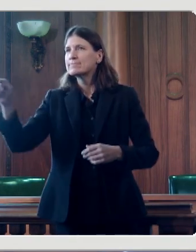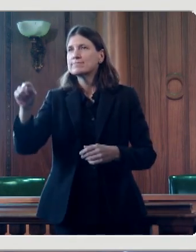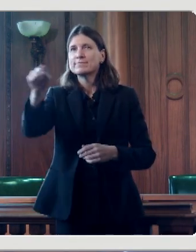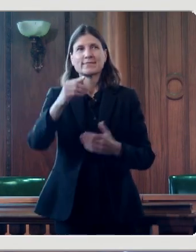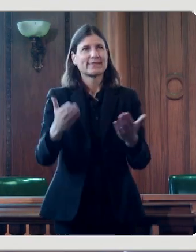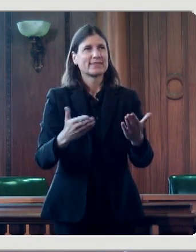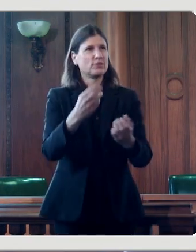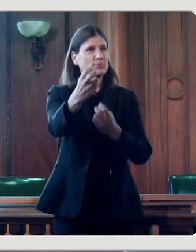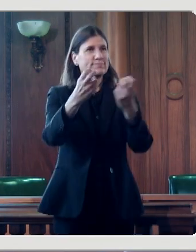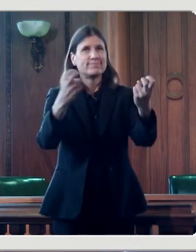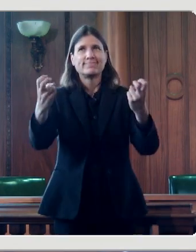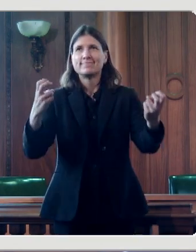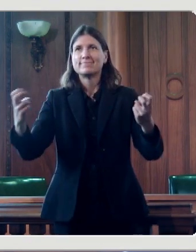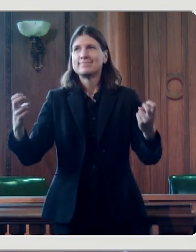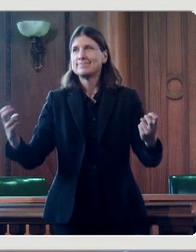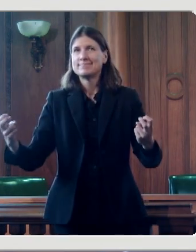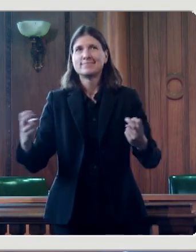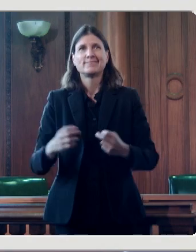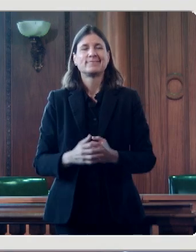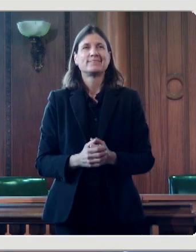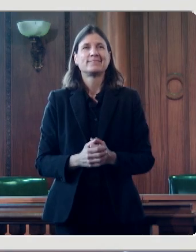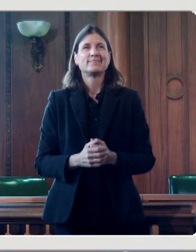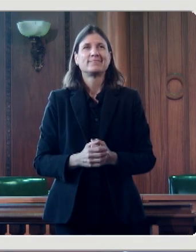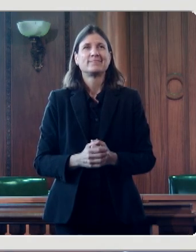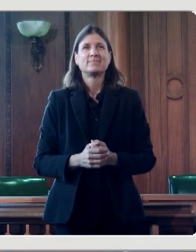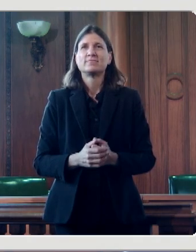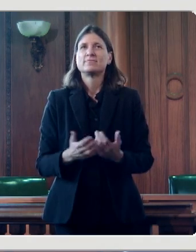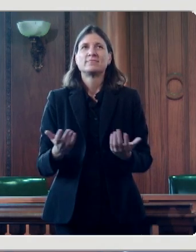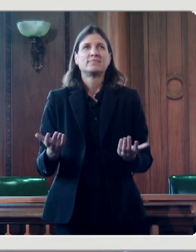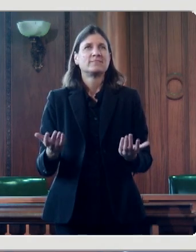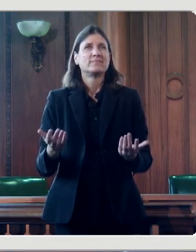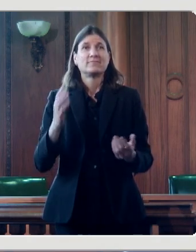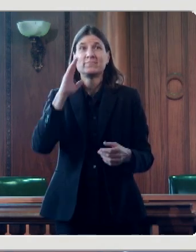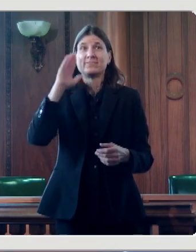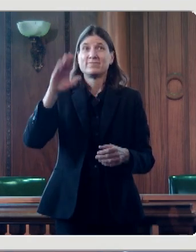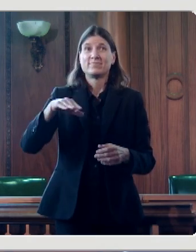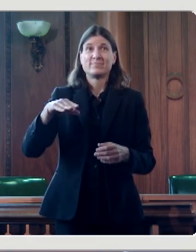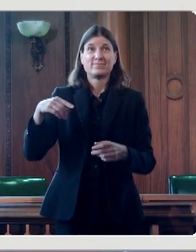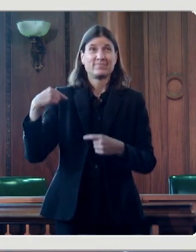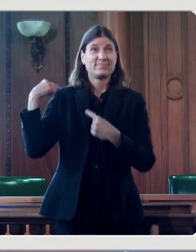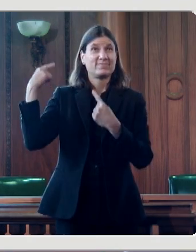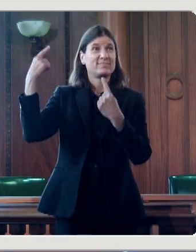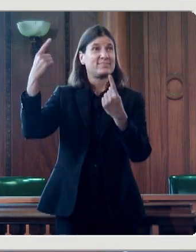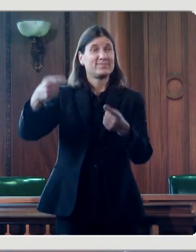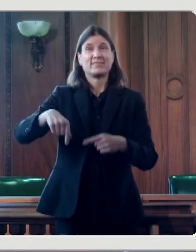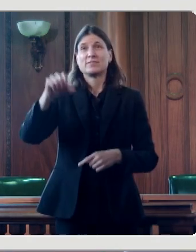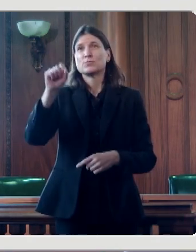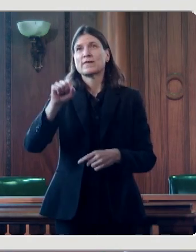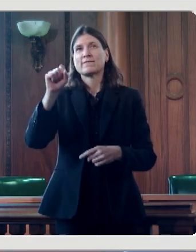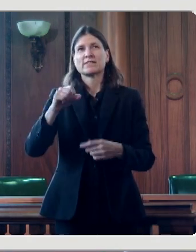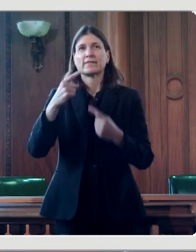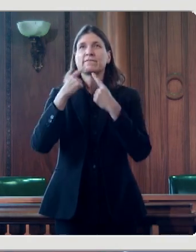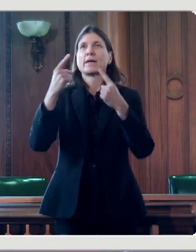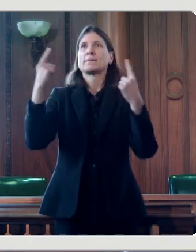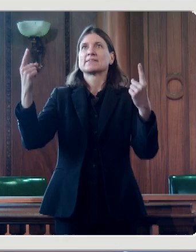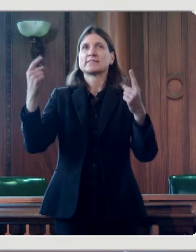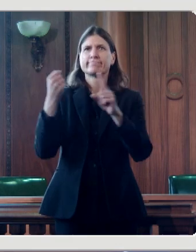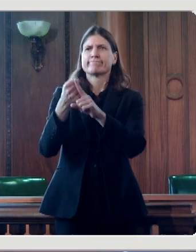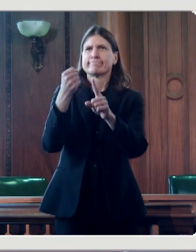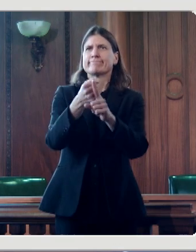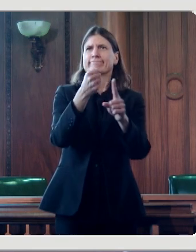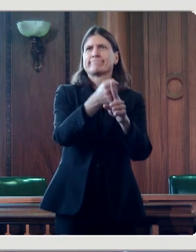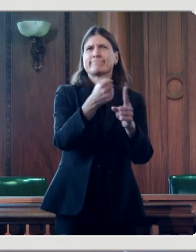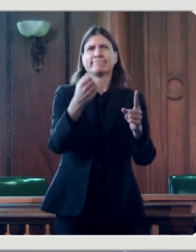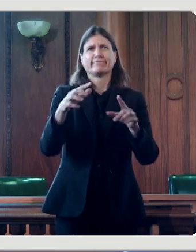been tested and true through a number of natural and man-made disasters, and are hanging in there day in and day out